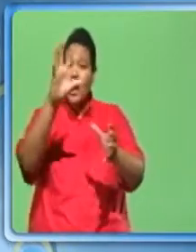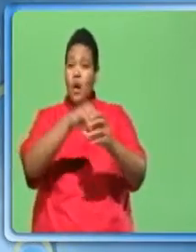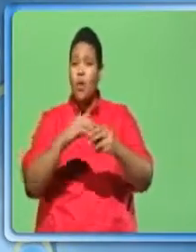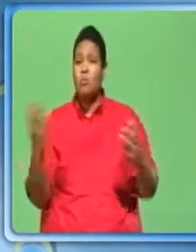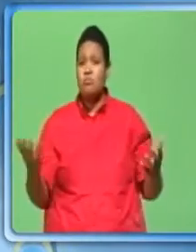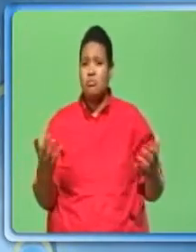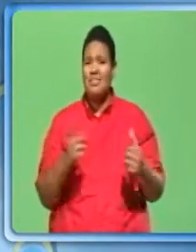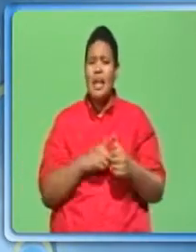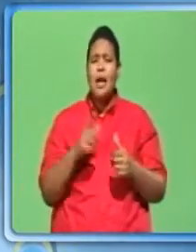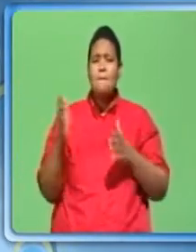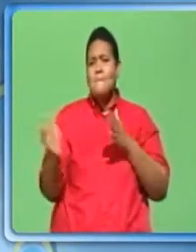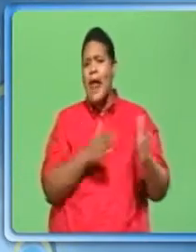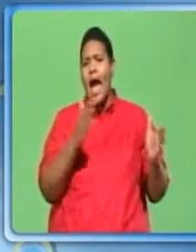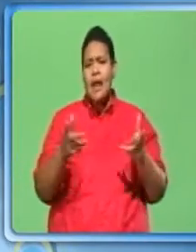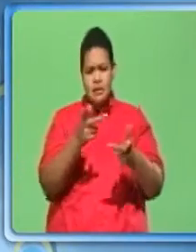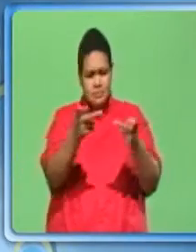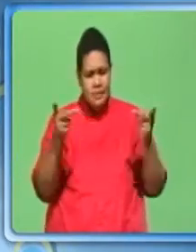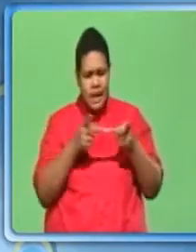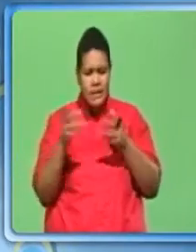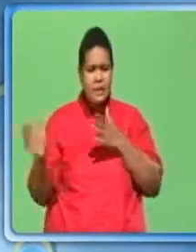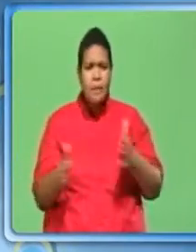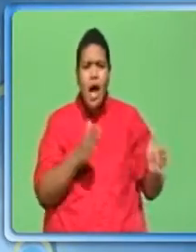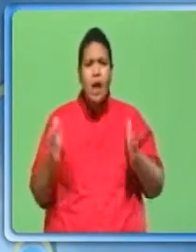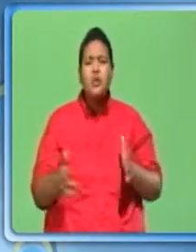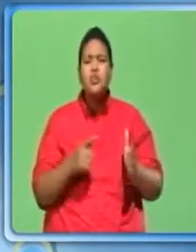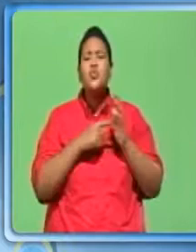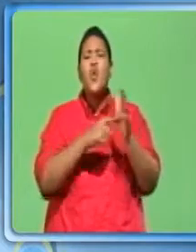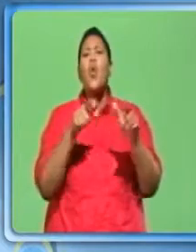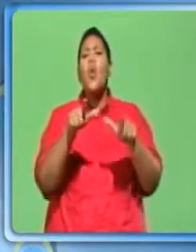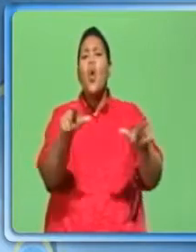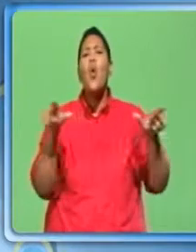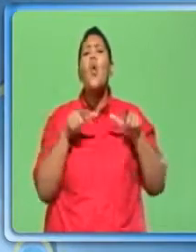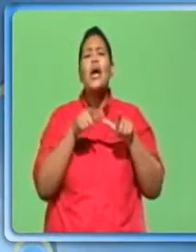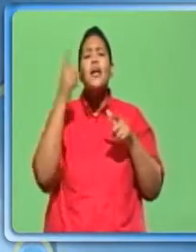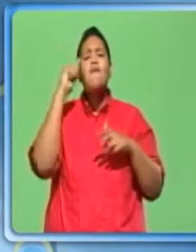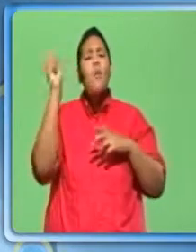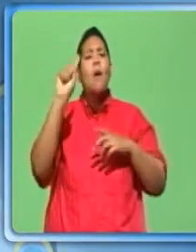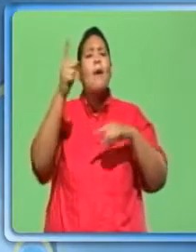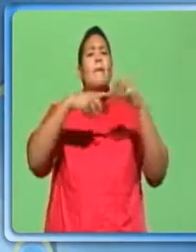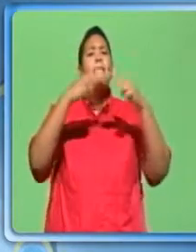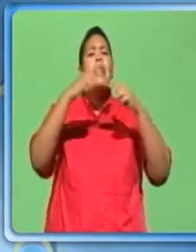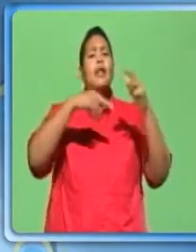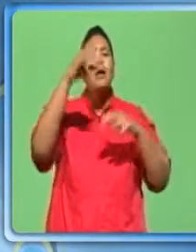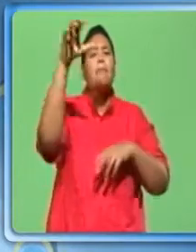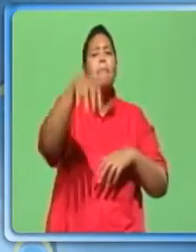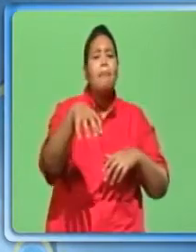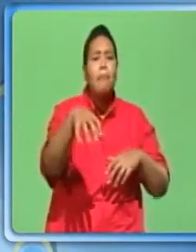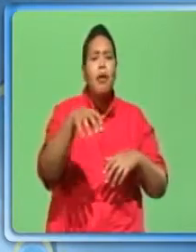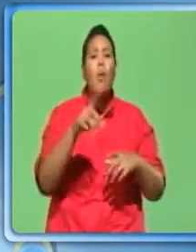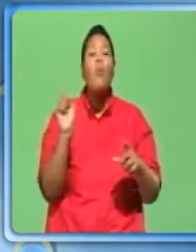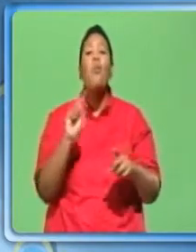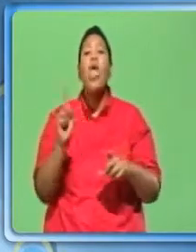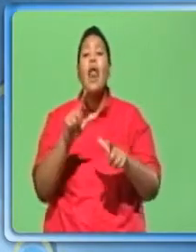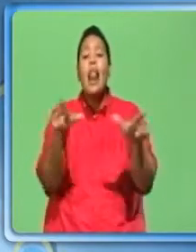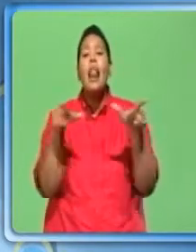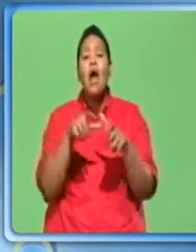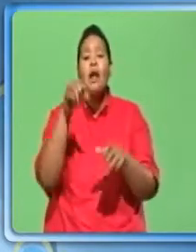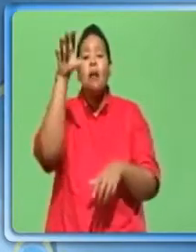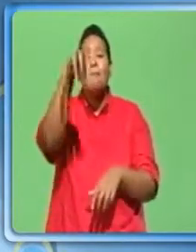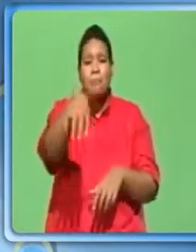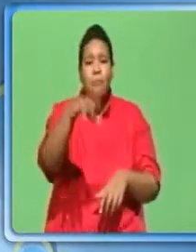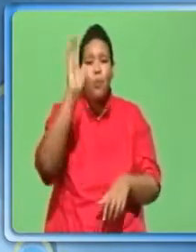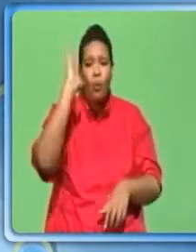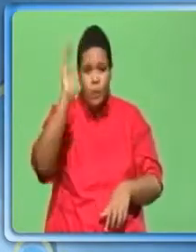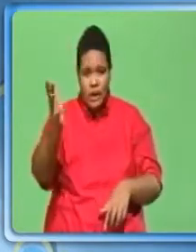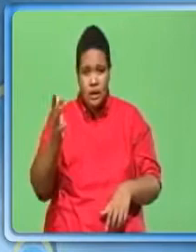1. Site plan. The site plan shows the location of a building on the land it will be built on. It is